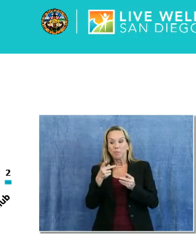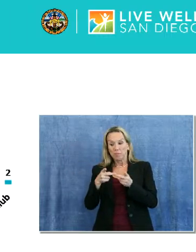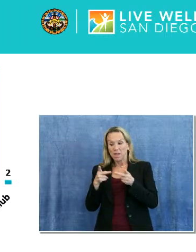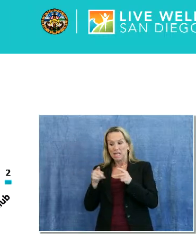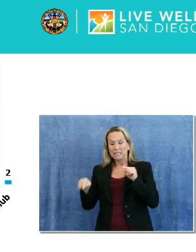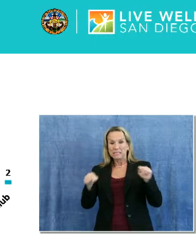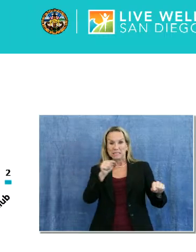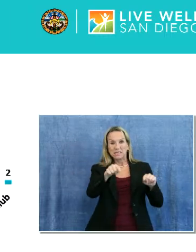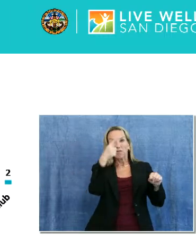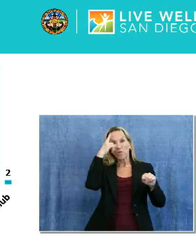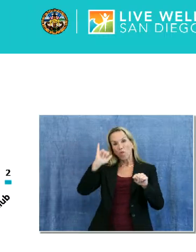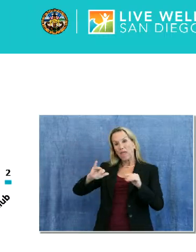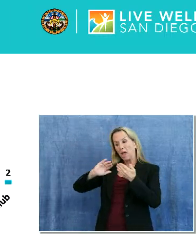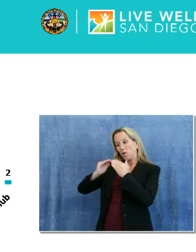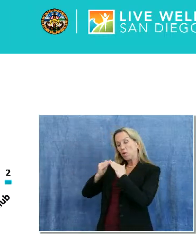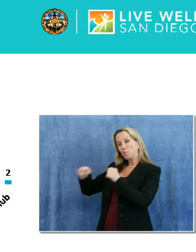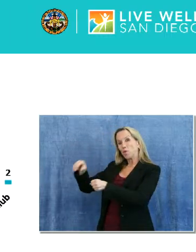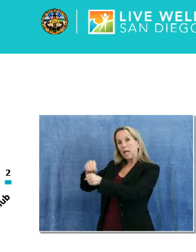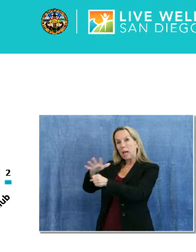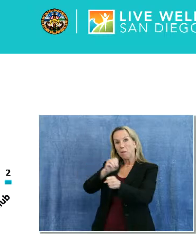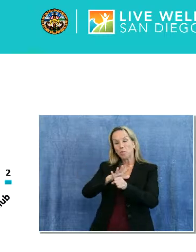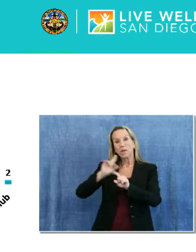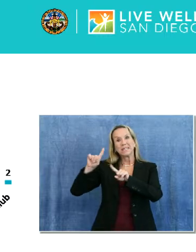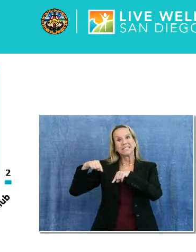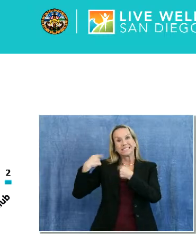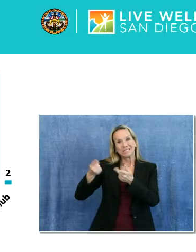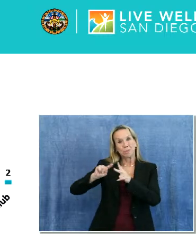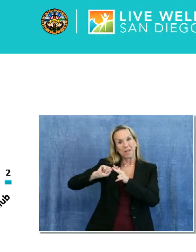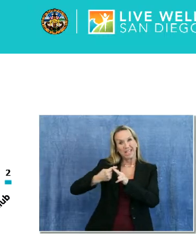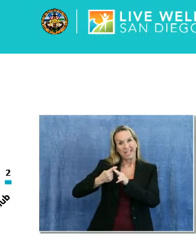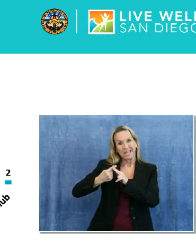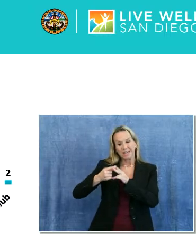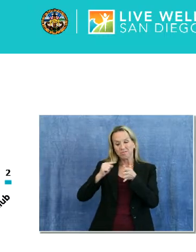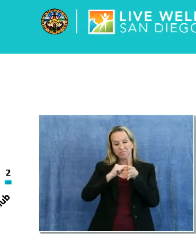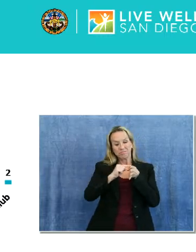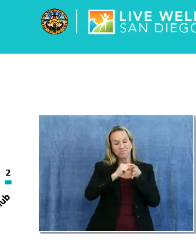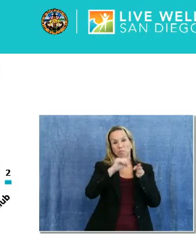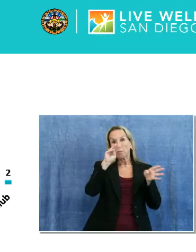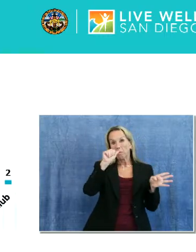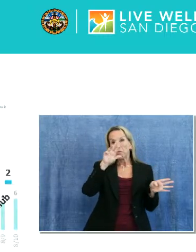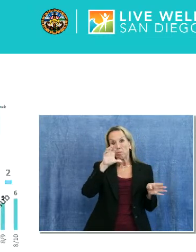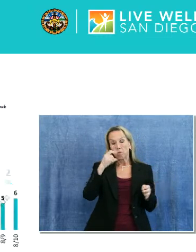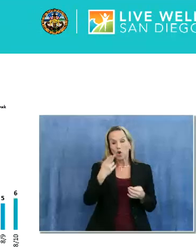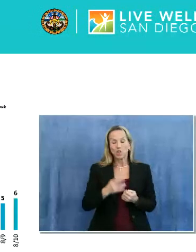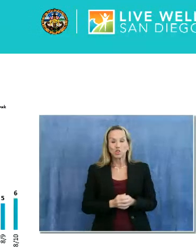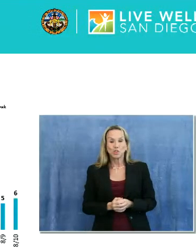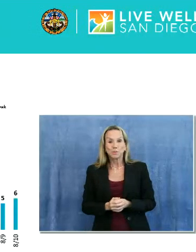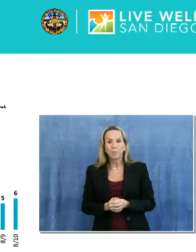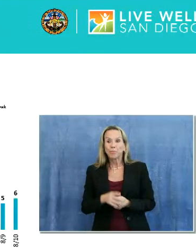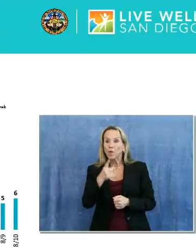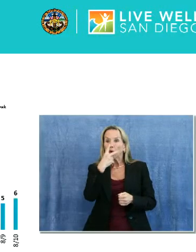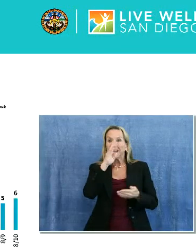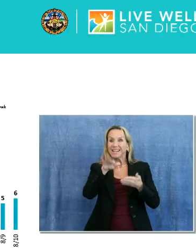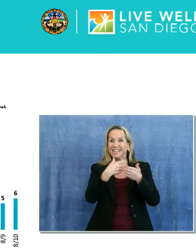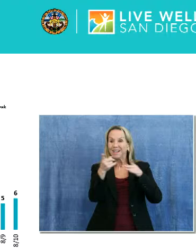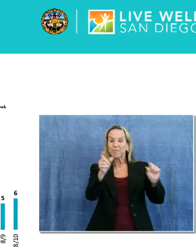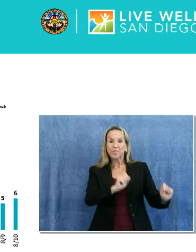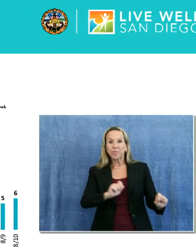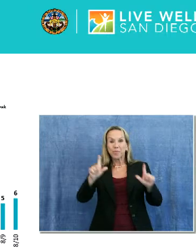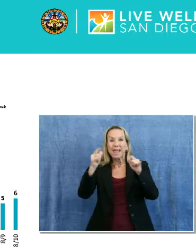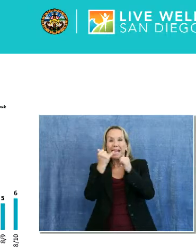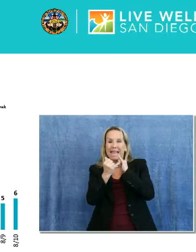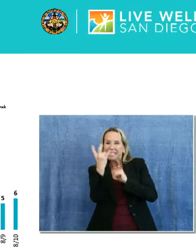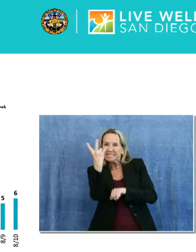community outbreaks since the beginning of March. In the next slide, it shows the outbreaks reported over the past